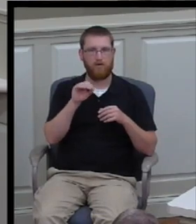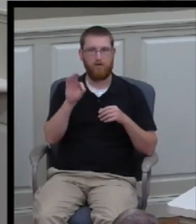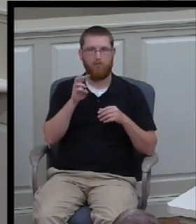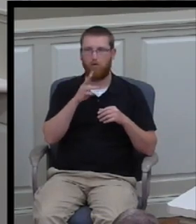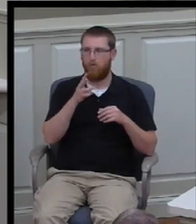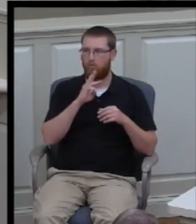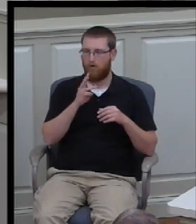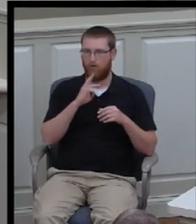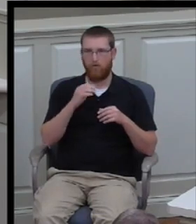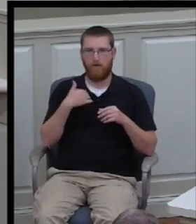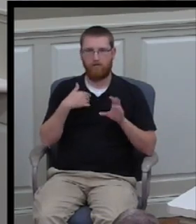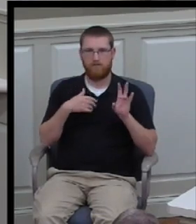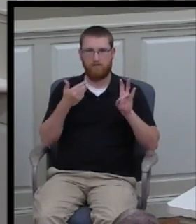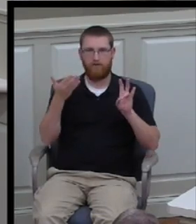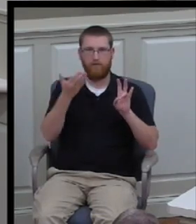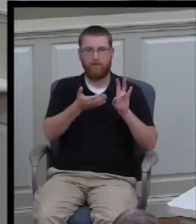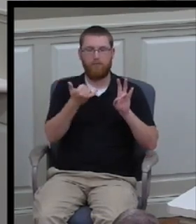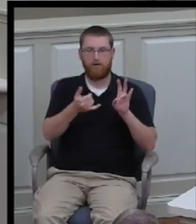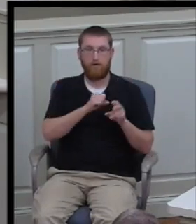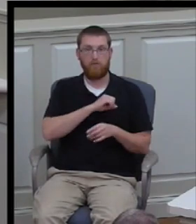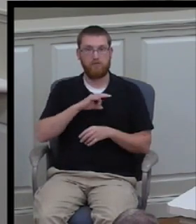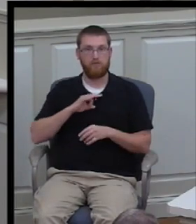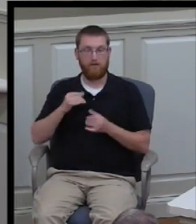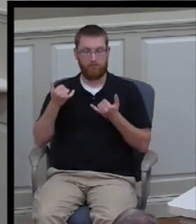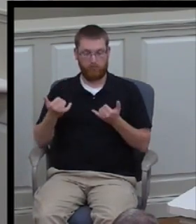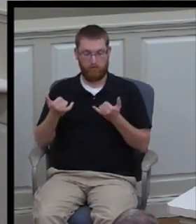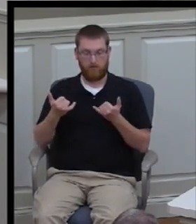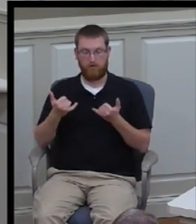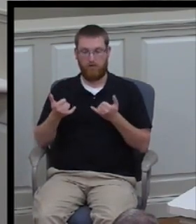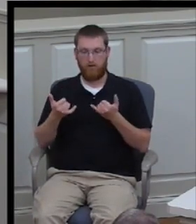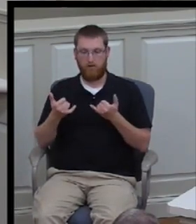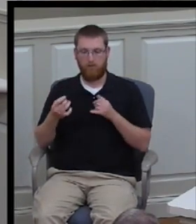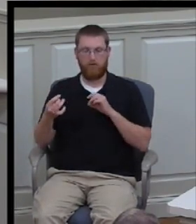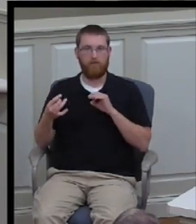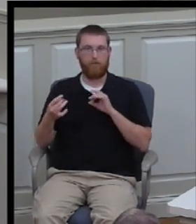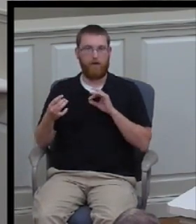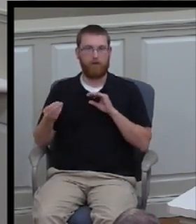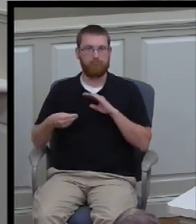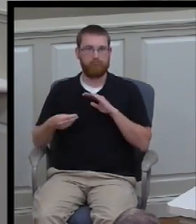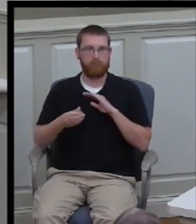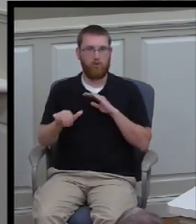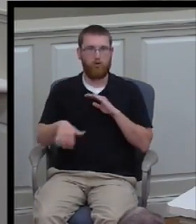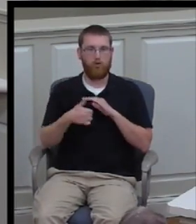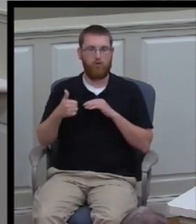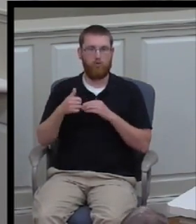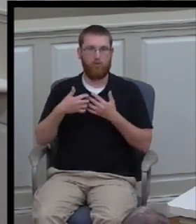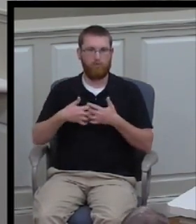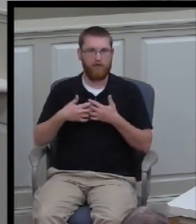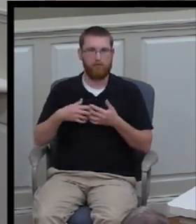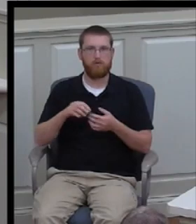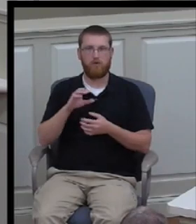think. And staff at this time, as a result of the feedback from some of the industries and some of their expansion plans,